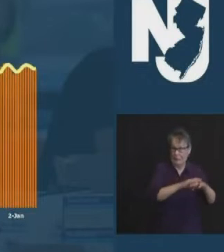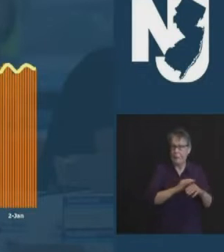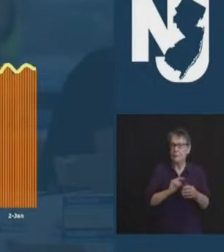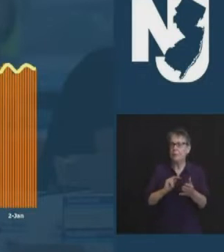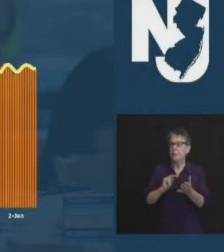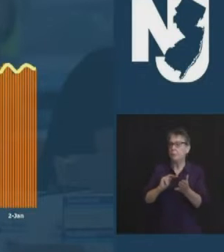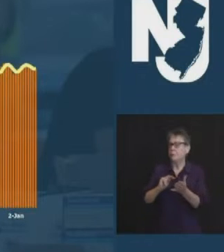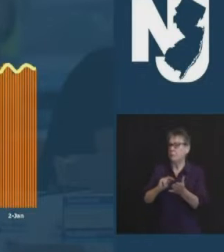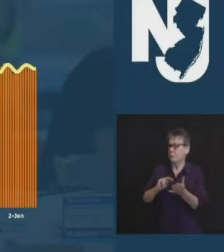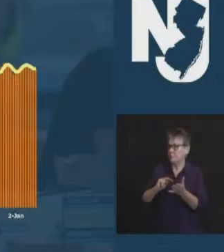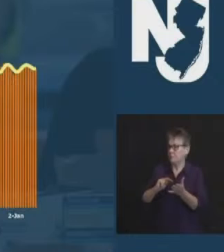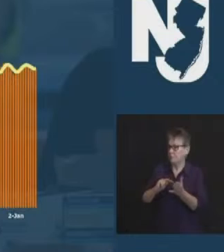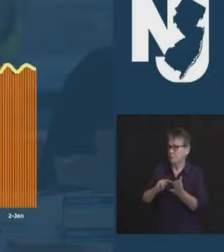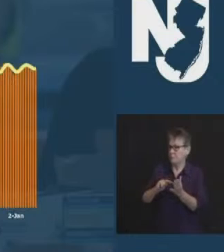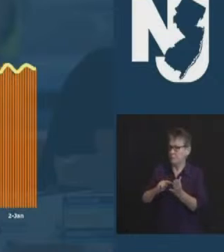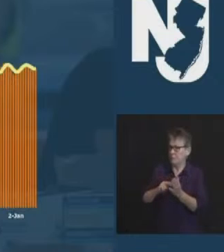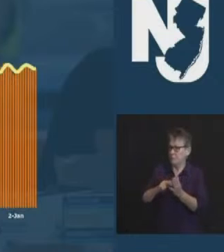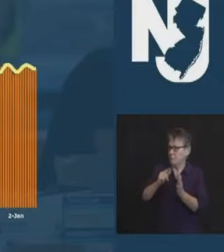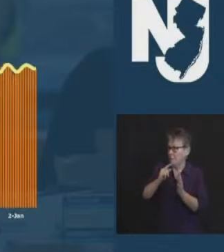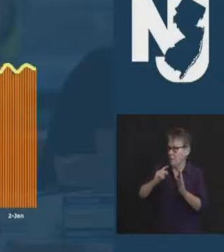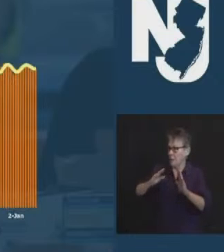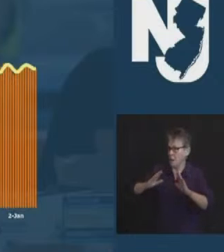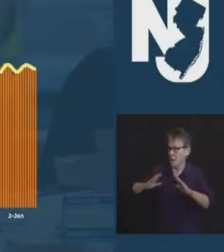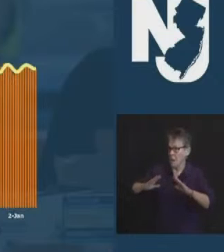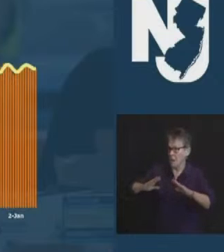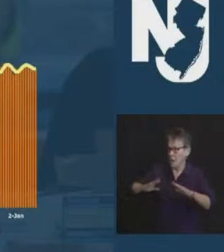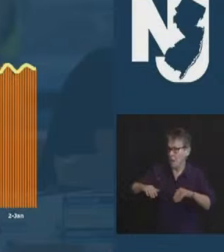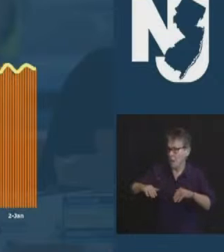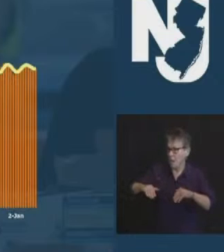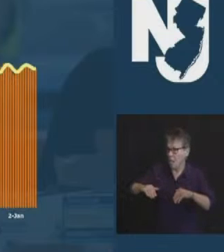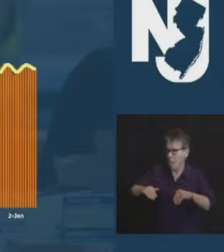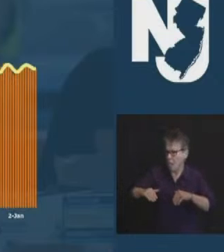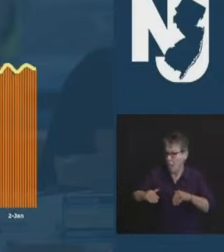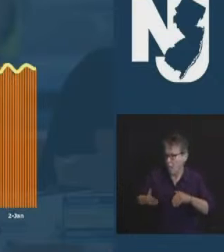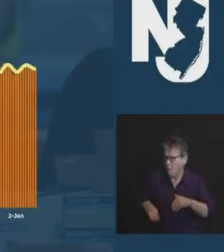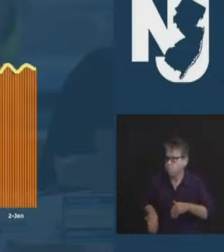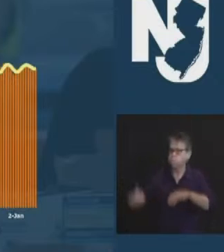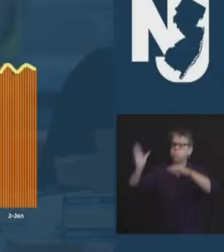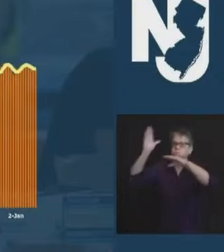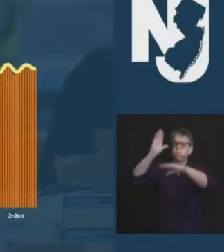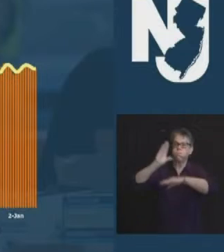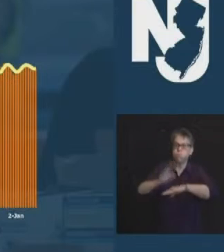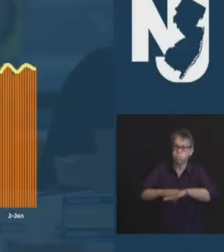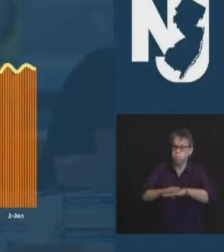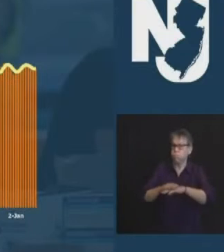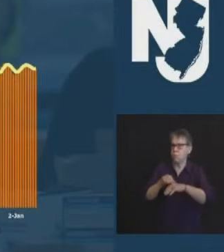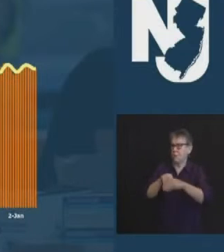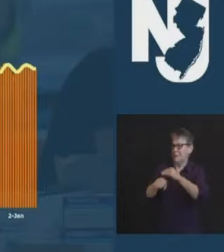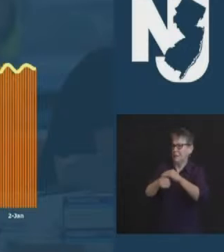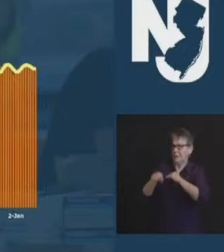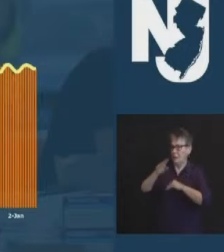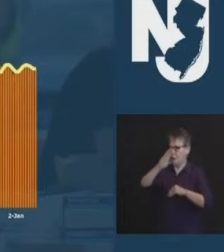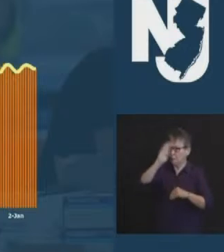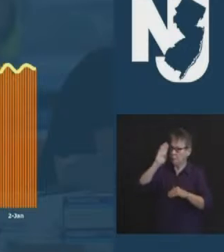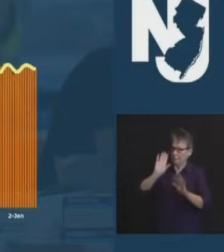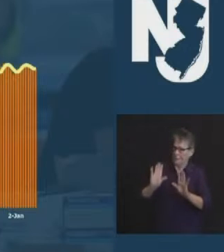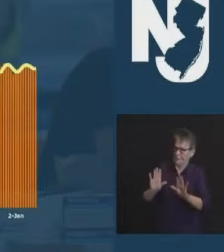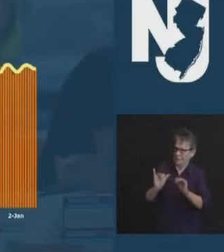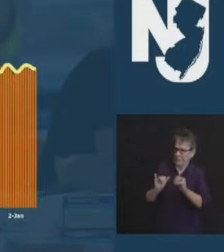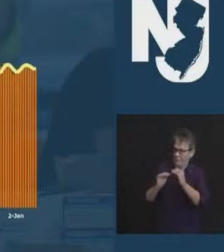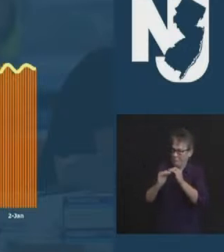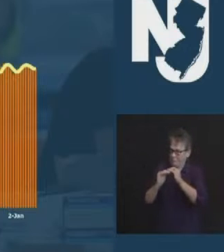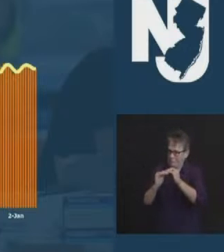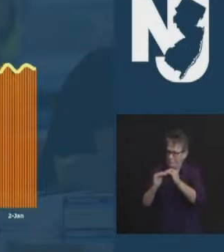fingers crossed, is that fair to say, led to a spike in hospitalizations, and we certainly hope it remains the case. As of last night,